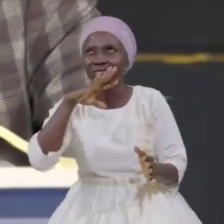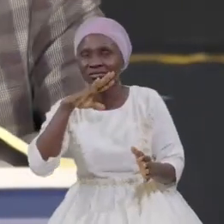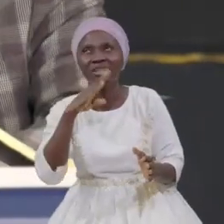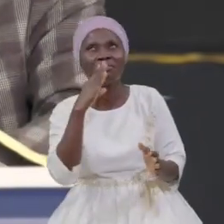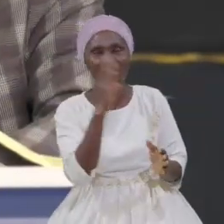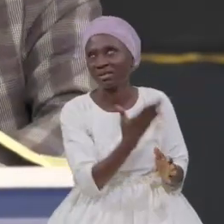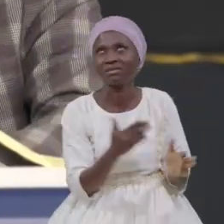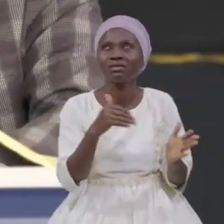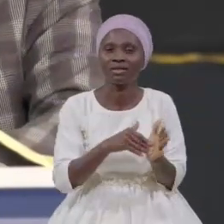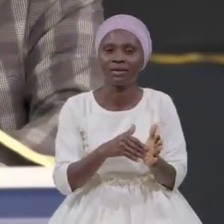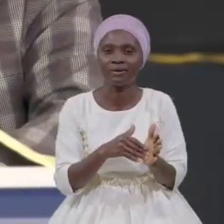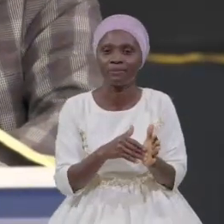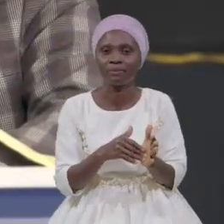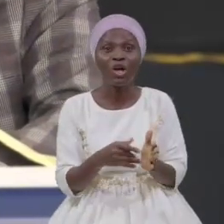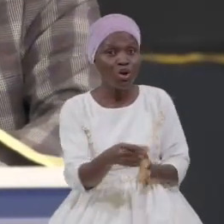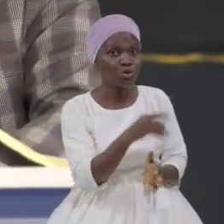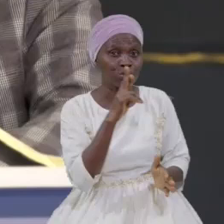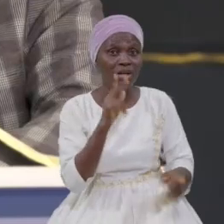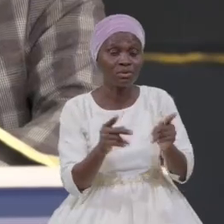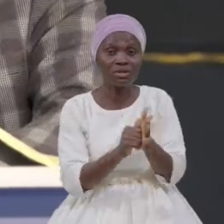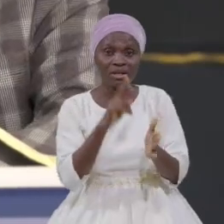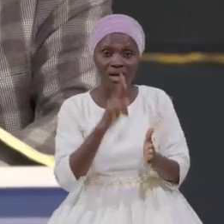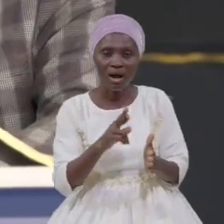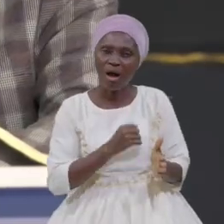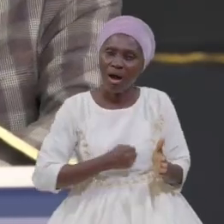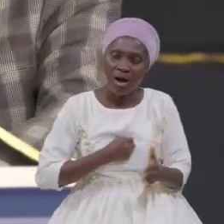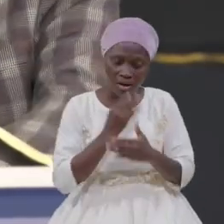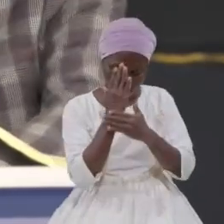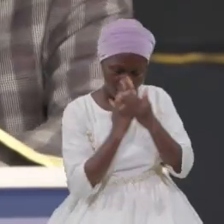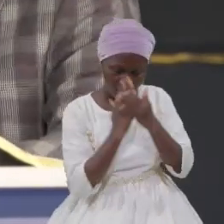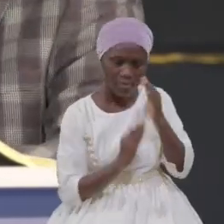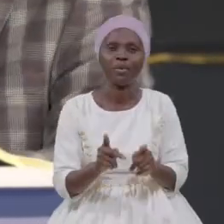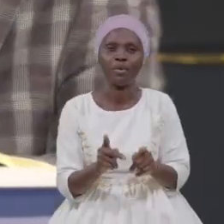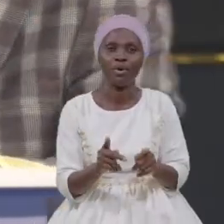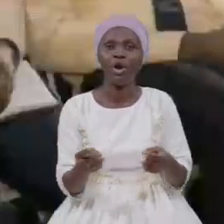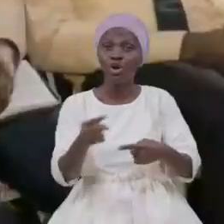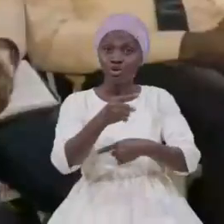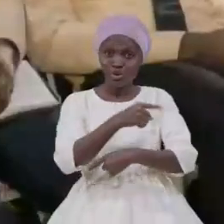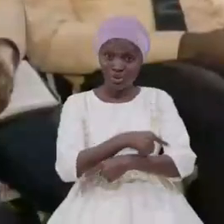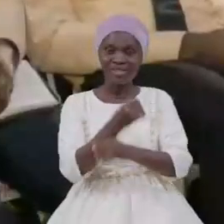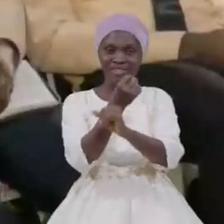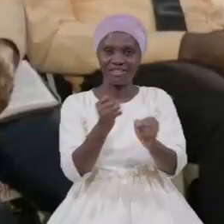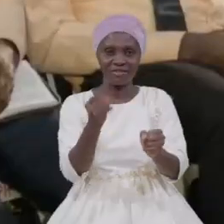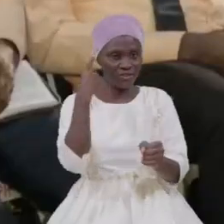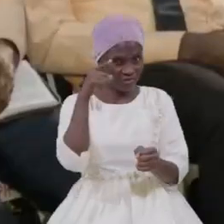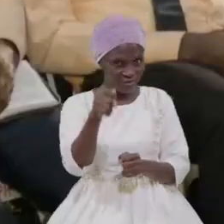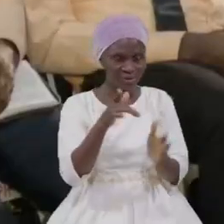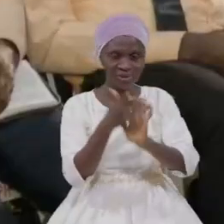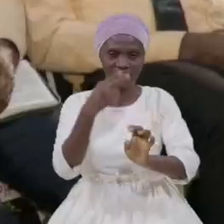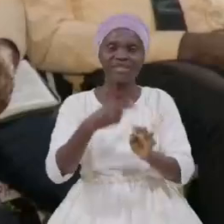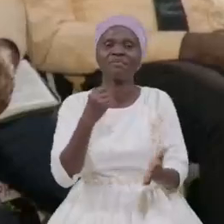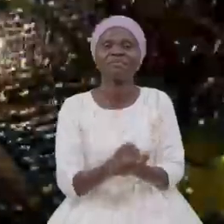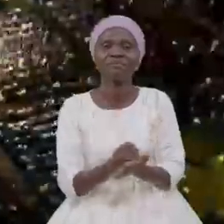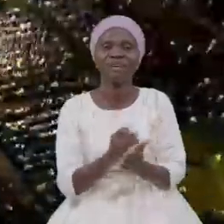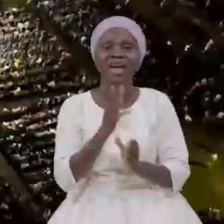sin. Those are the penitent people, and today, salvation for you. Give me a good